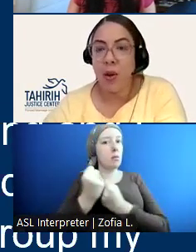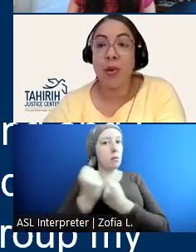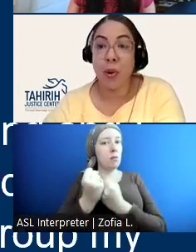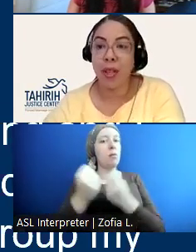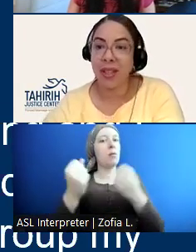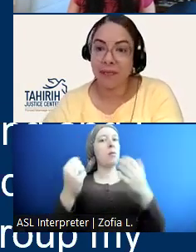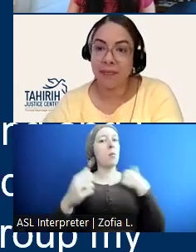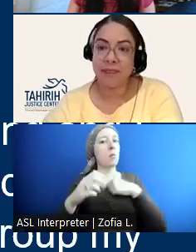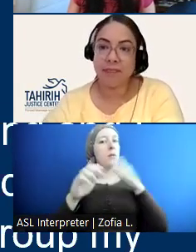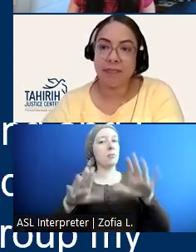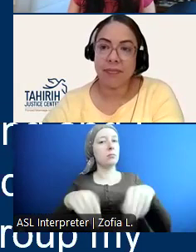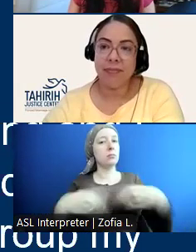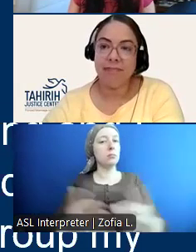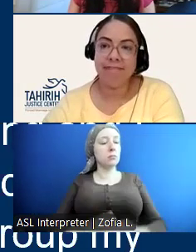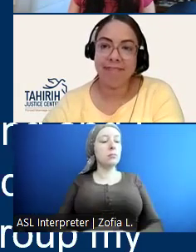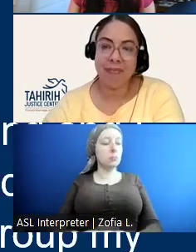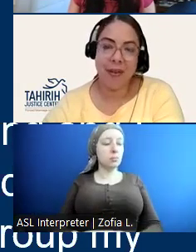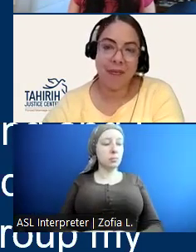can all support.